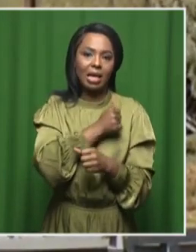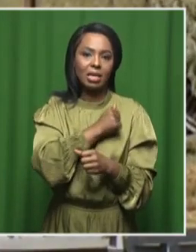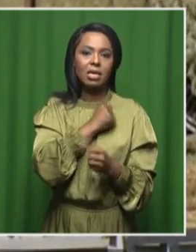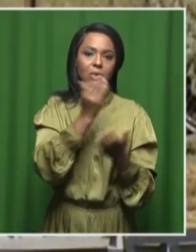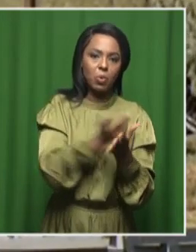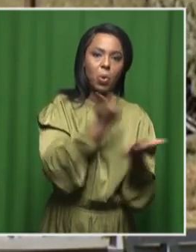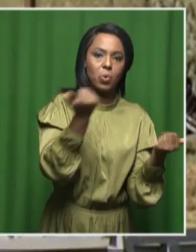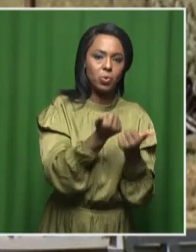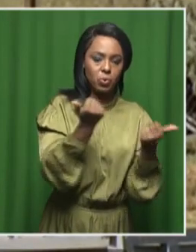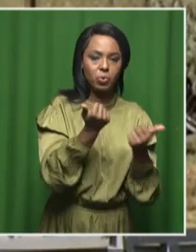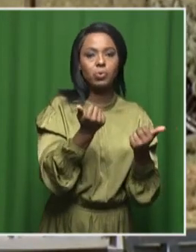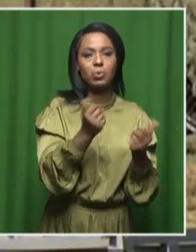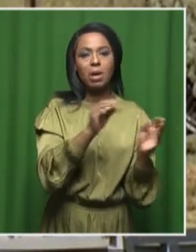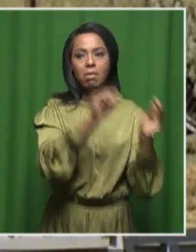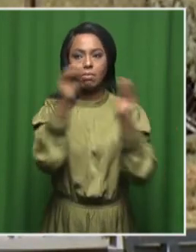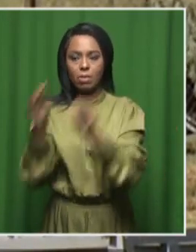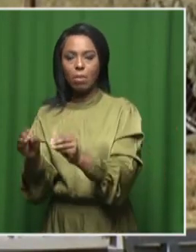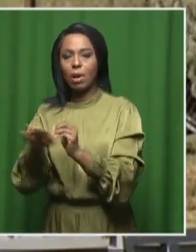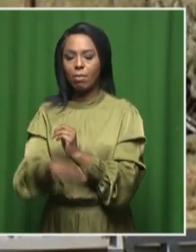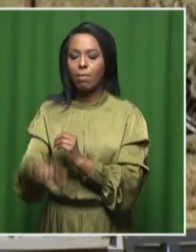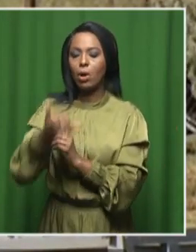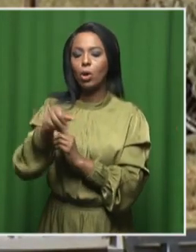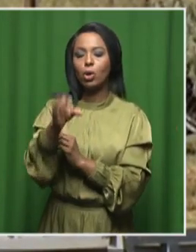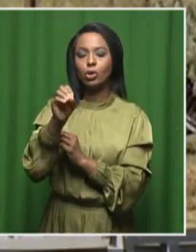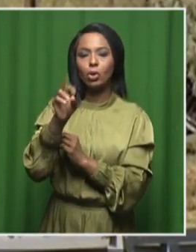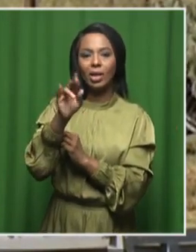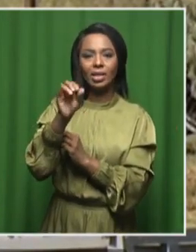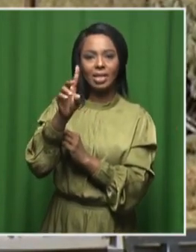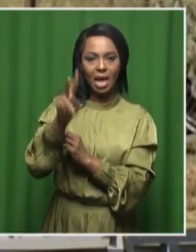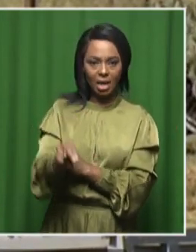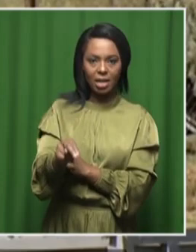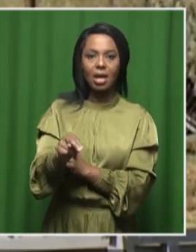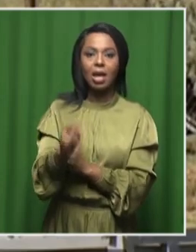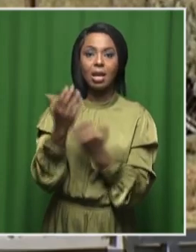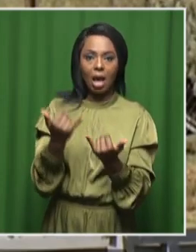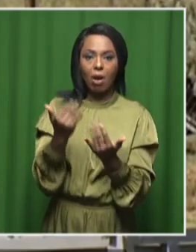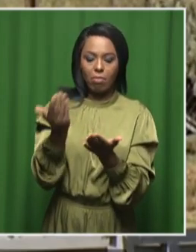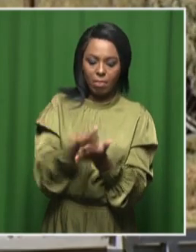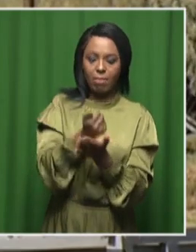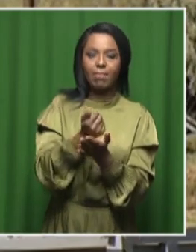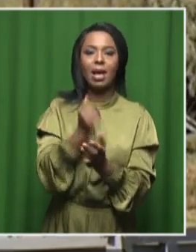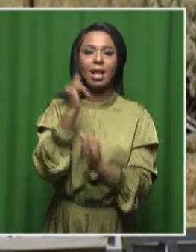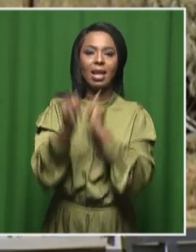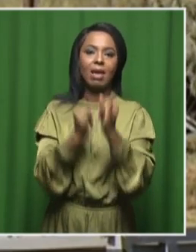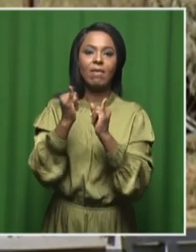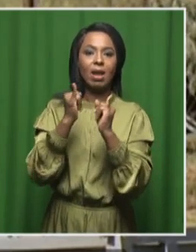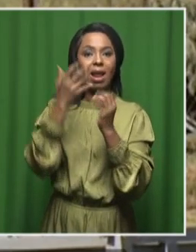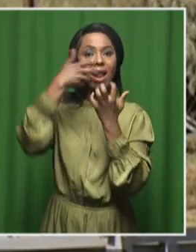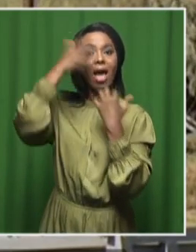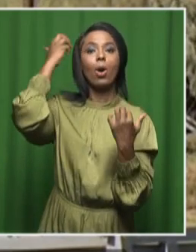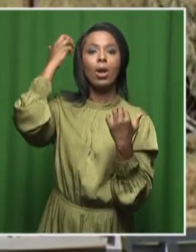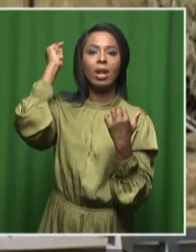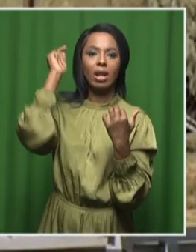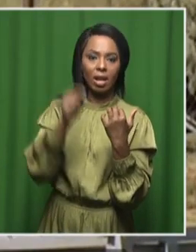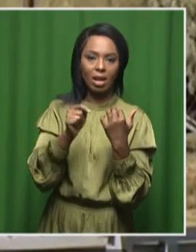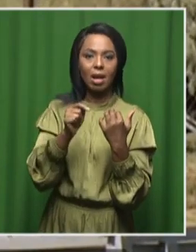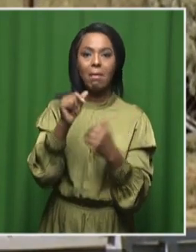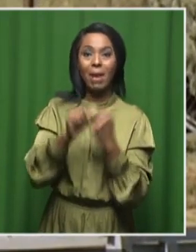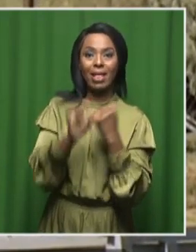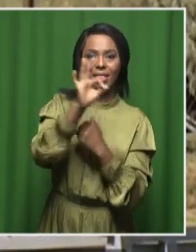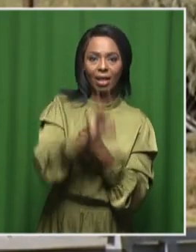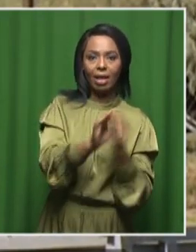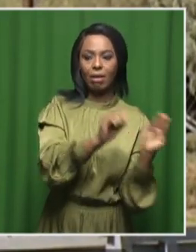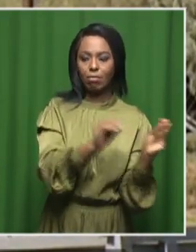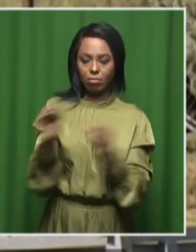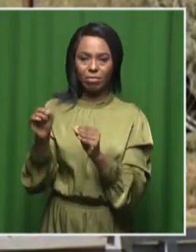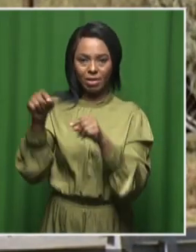to Jordan, and the 11 lions here now after all this long trip, especially the last 2 months, they come here. So you